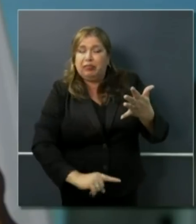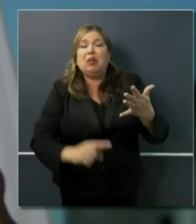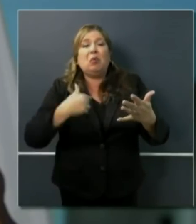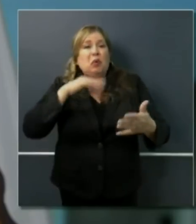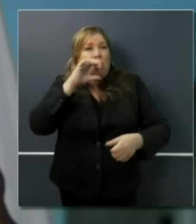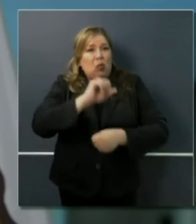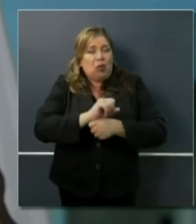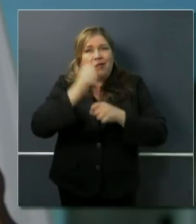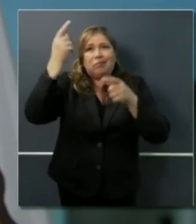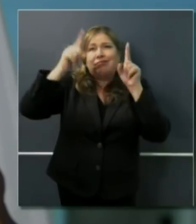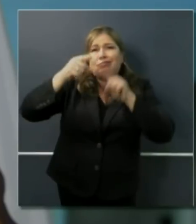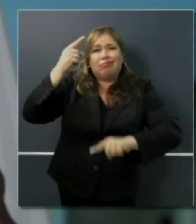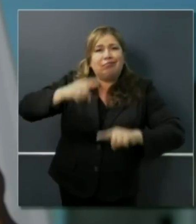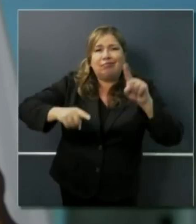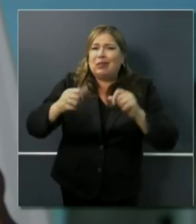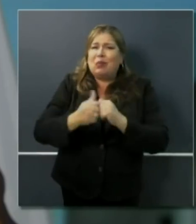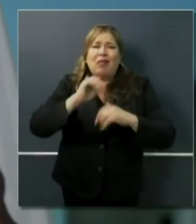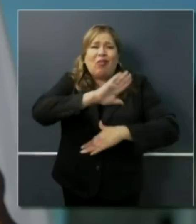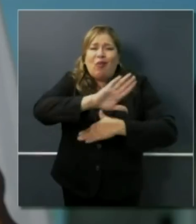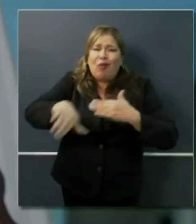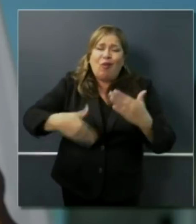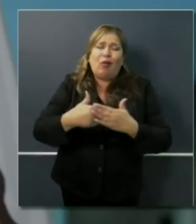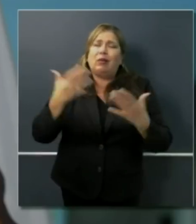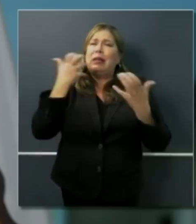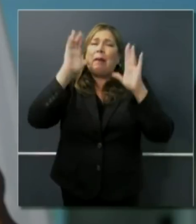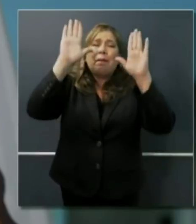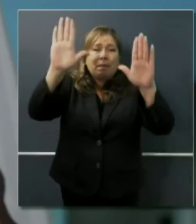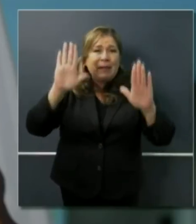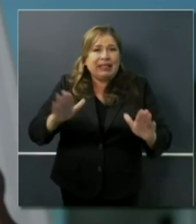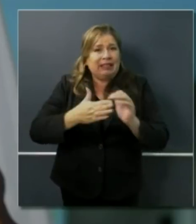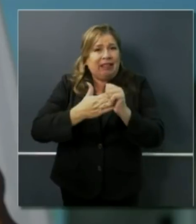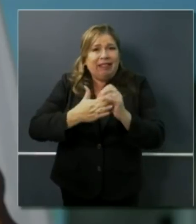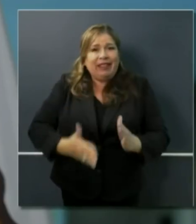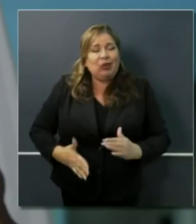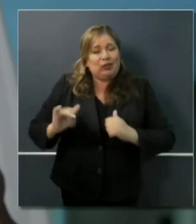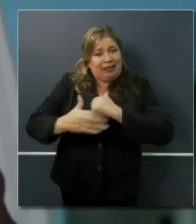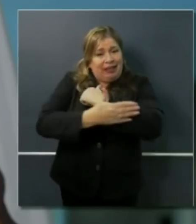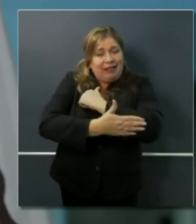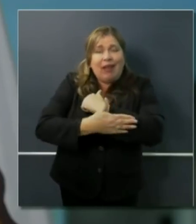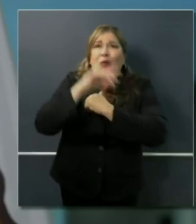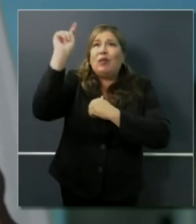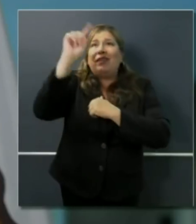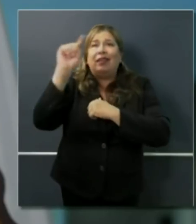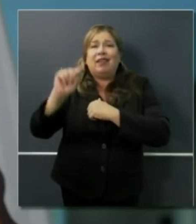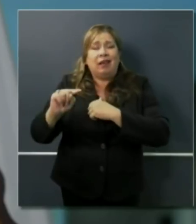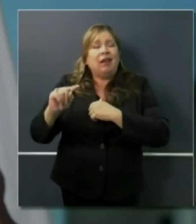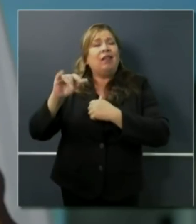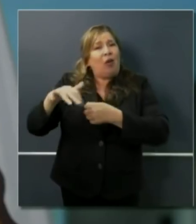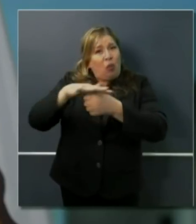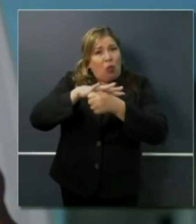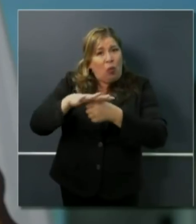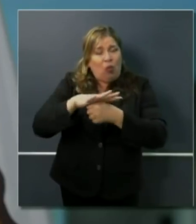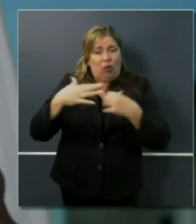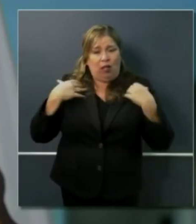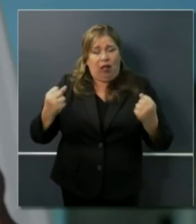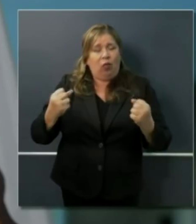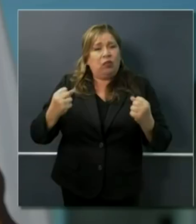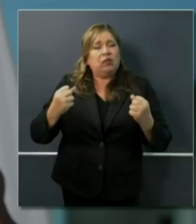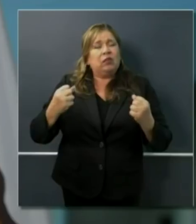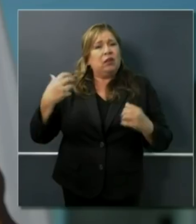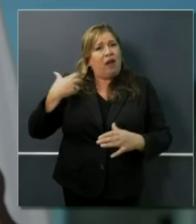work with these extraordinary leaders, just extraordinary leaders, these local health officials, to help us guide